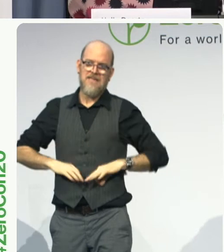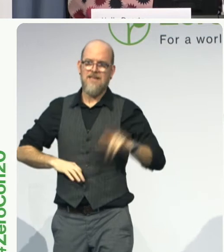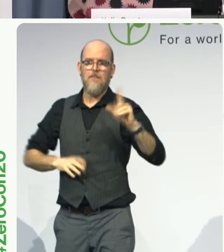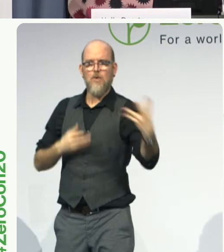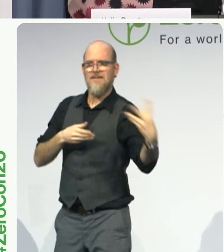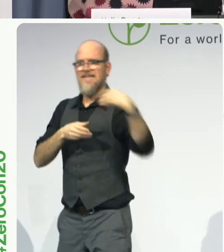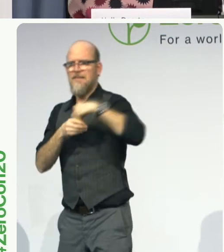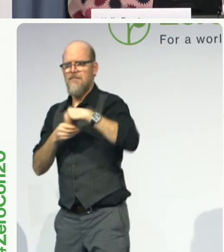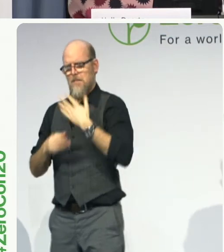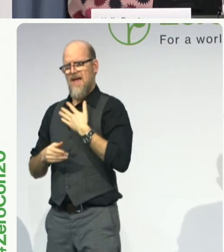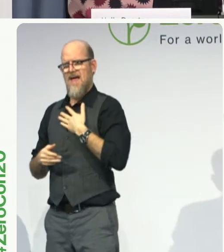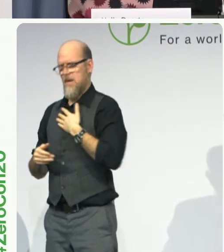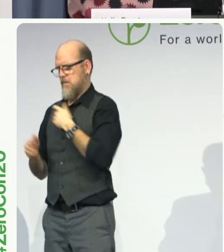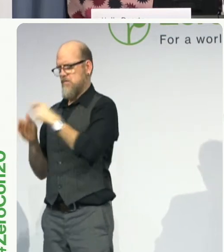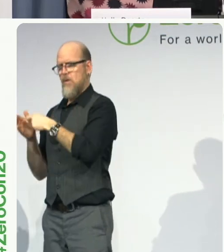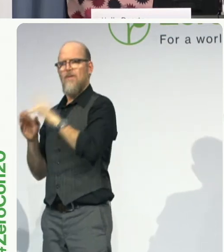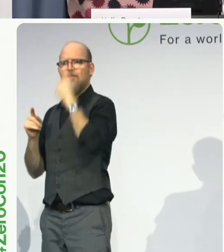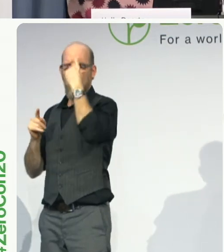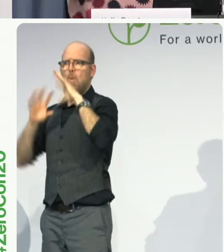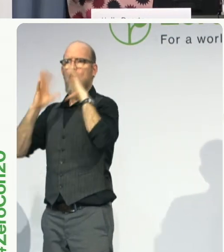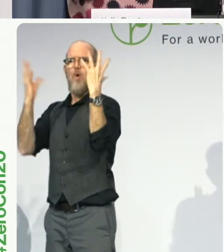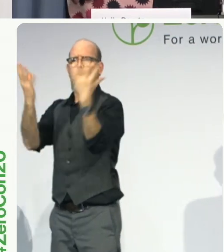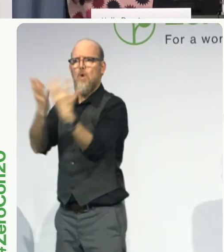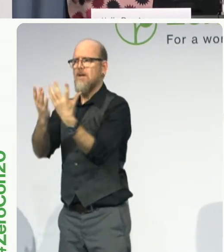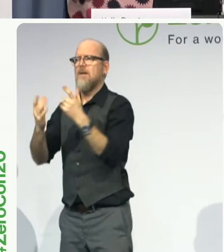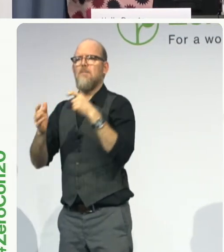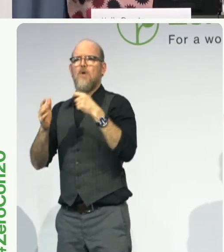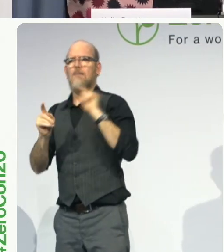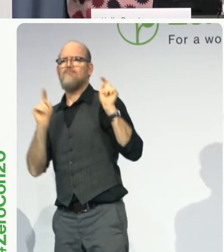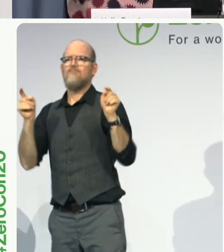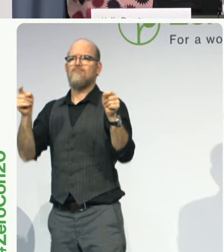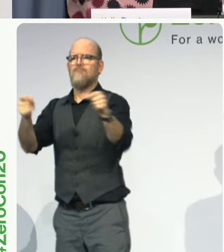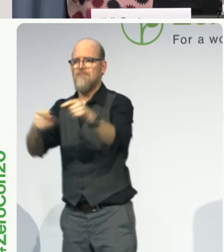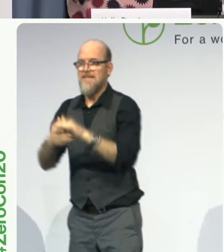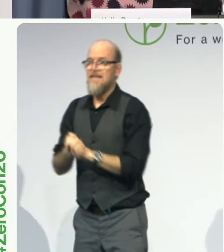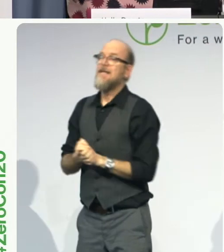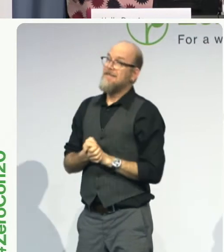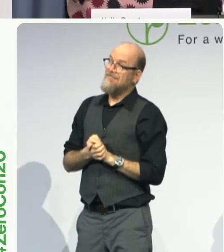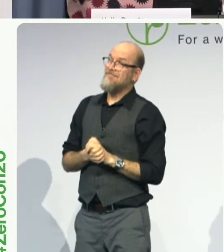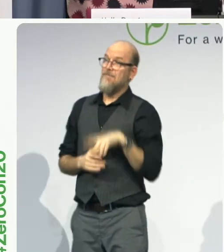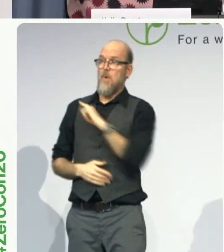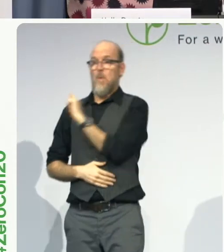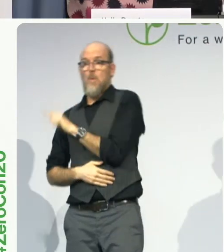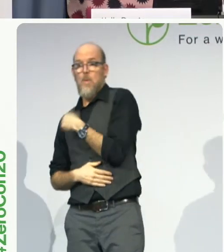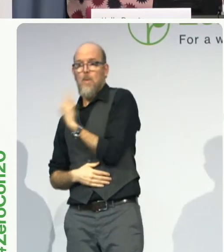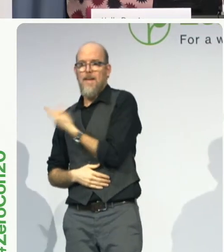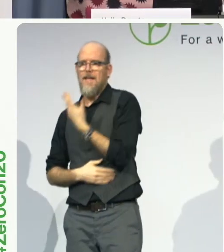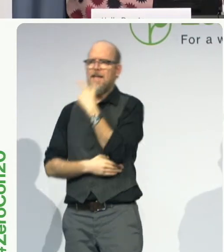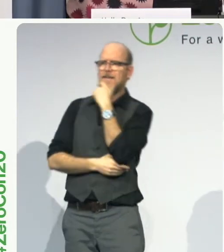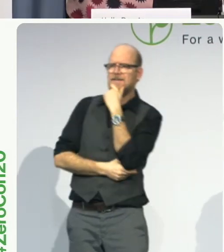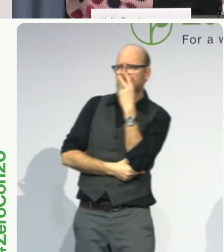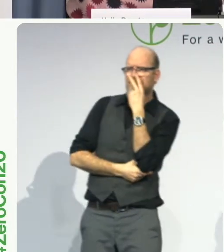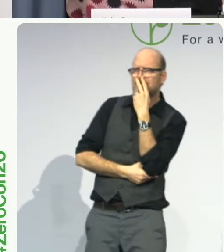global project on inclusion of persons with disabilities, that our advices and implementing